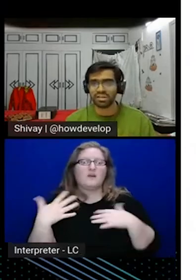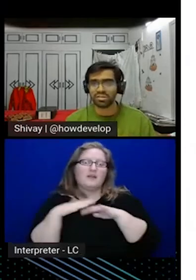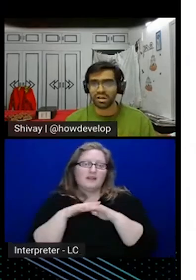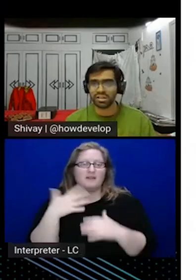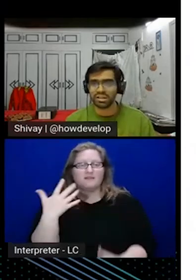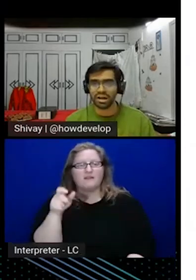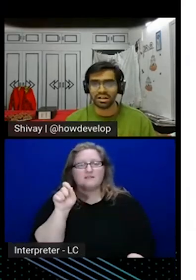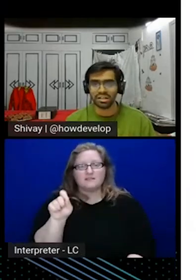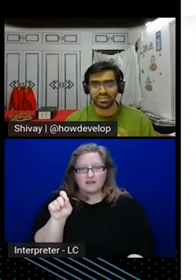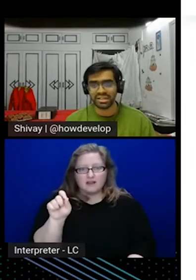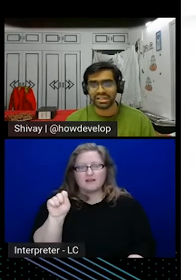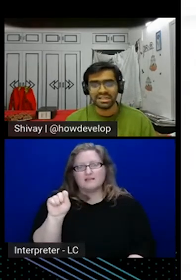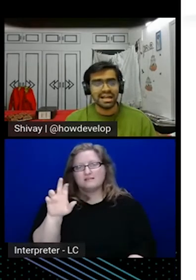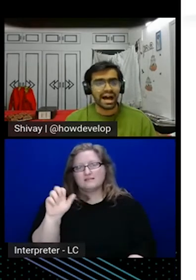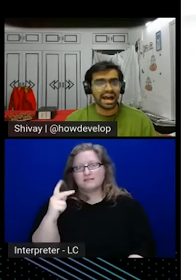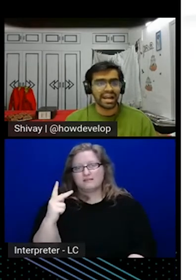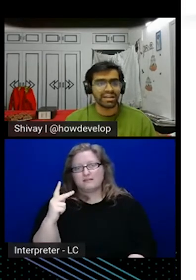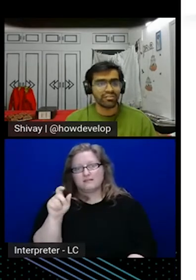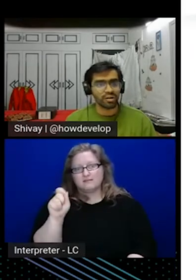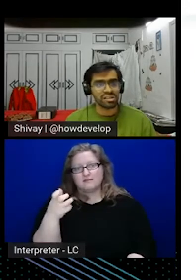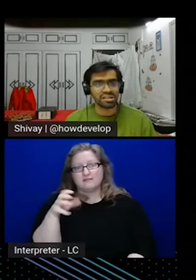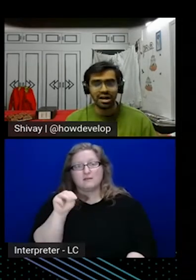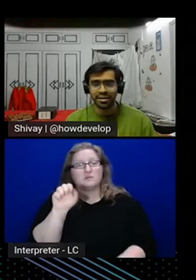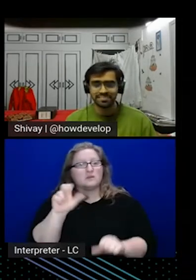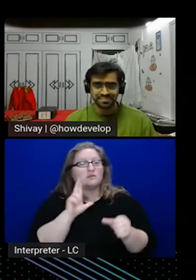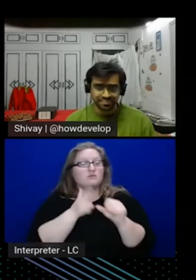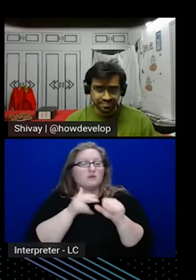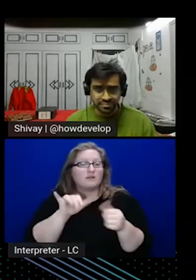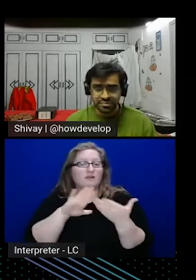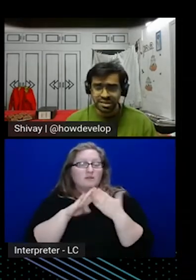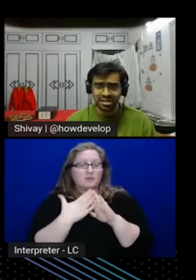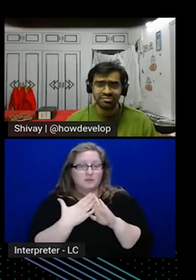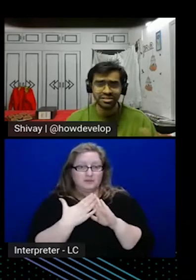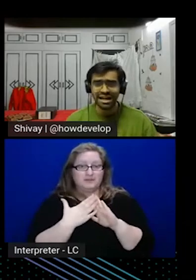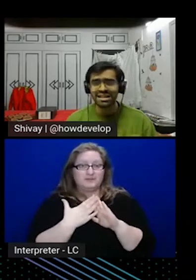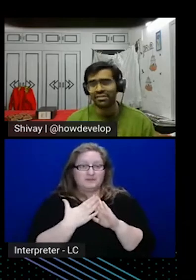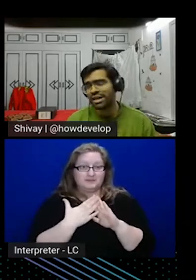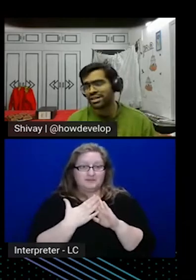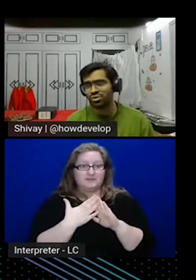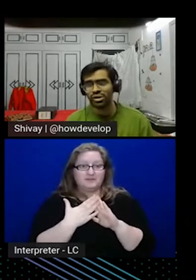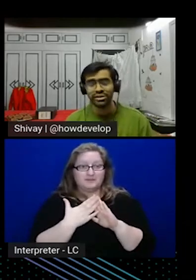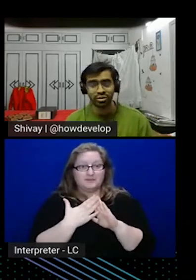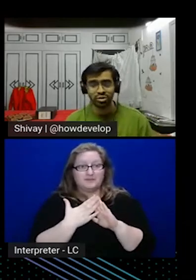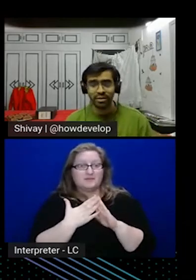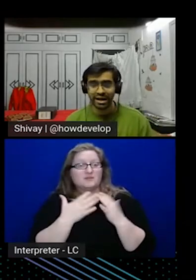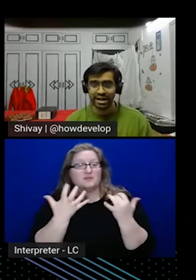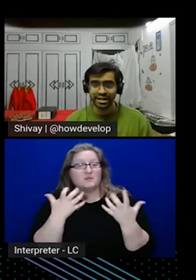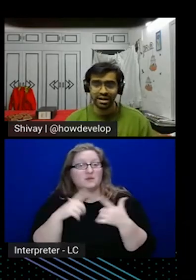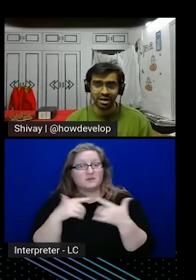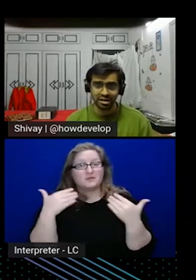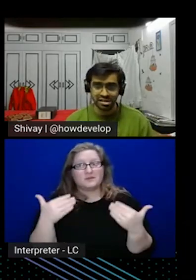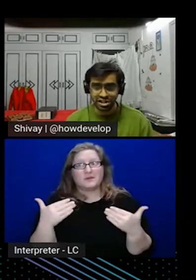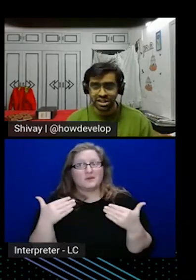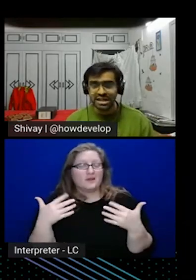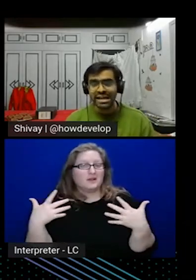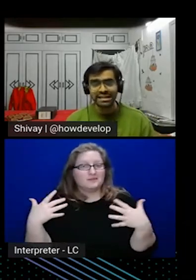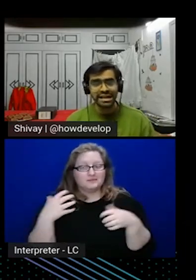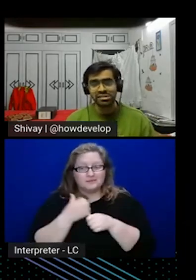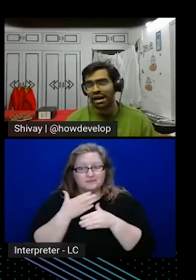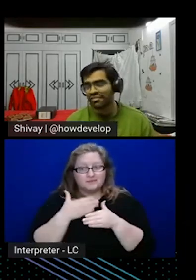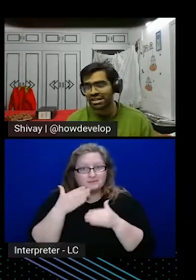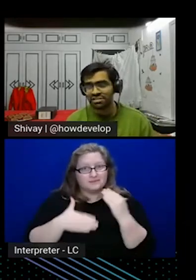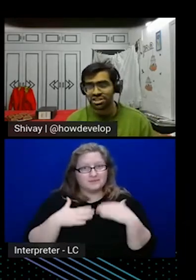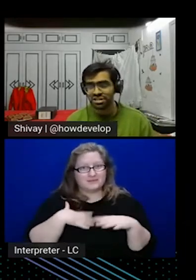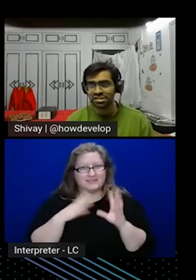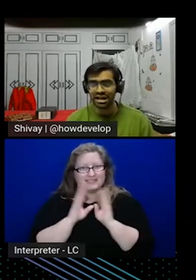layer5io.slack.com. So you can join the community. And of course, with that, I would like to conclude my session. In